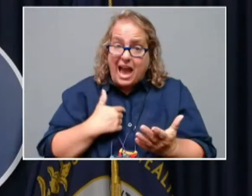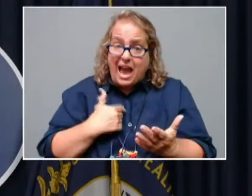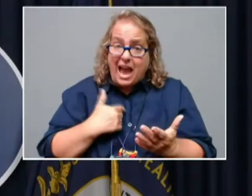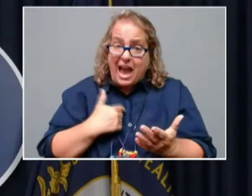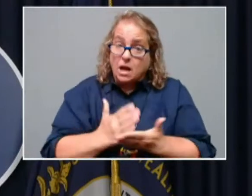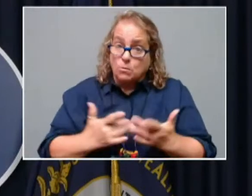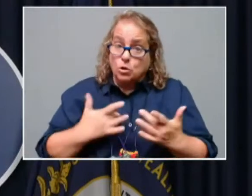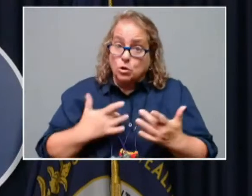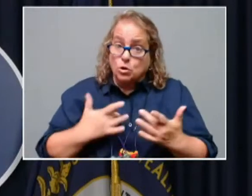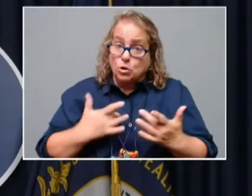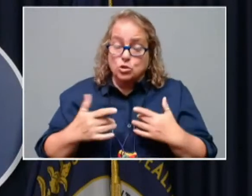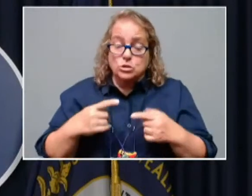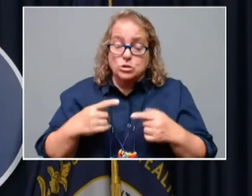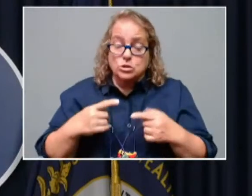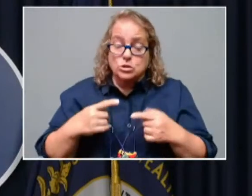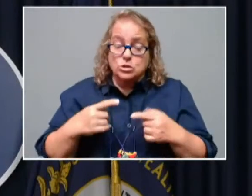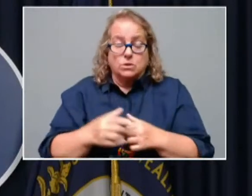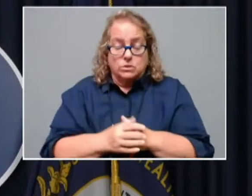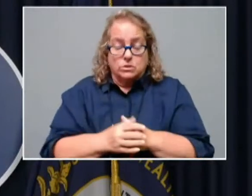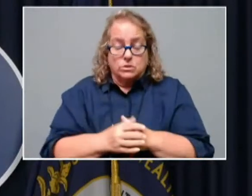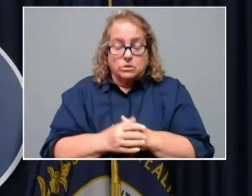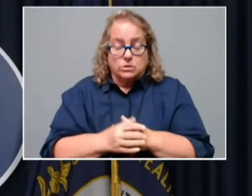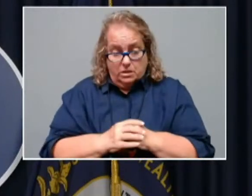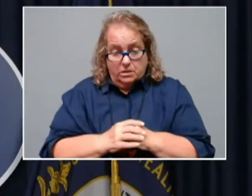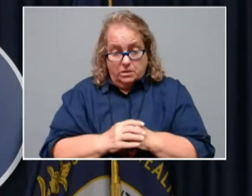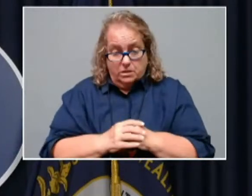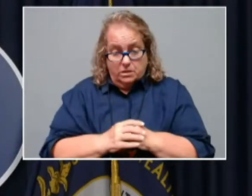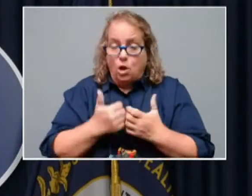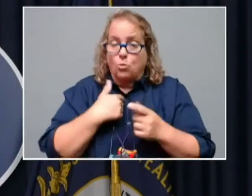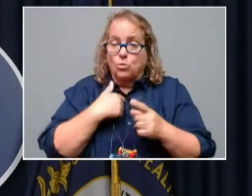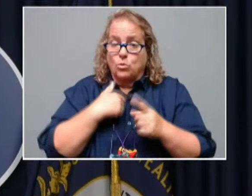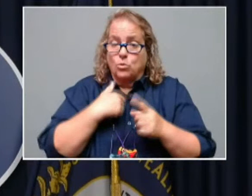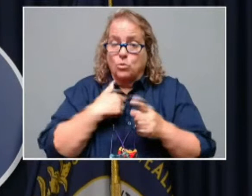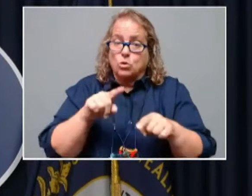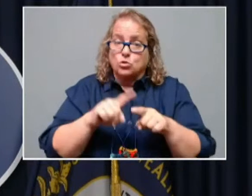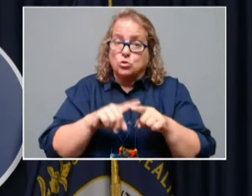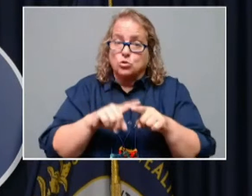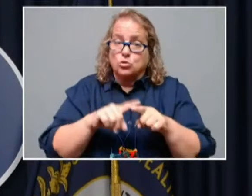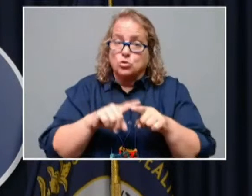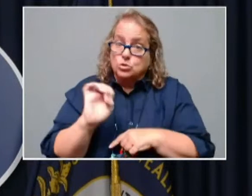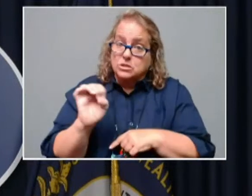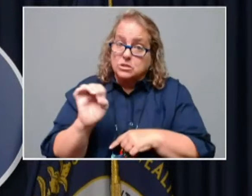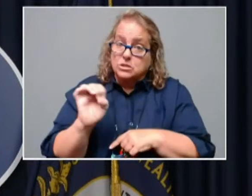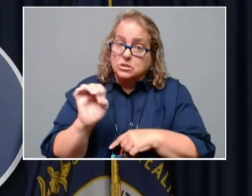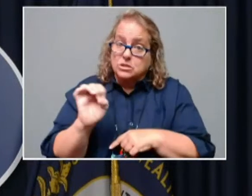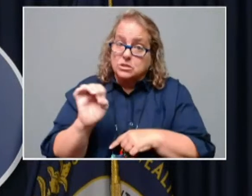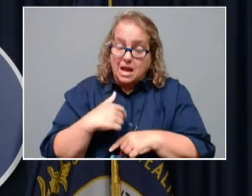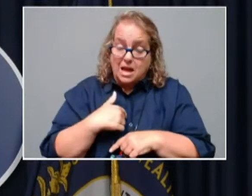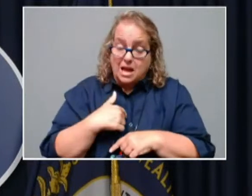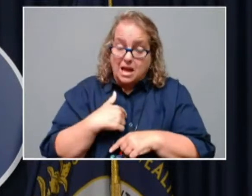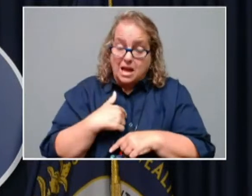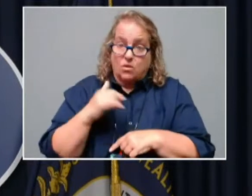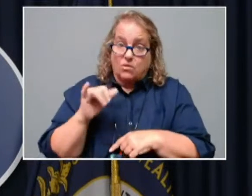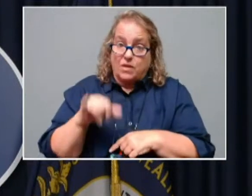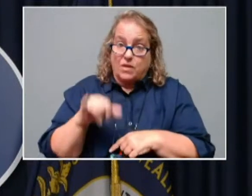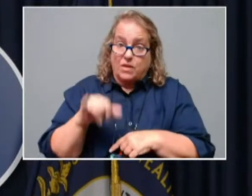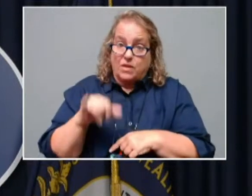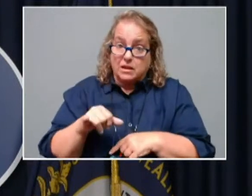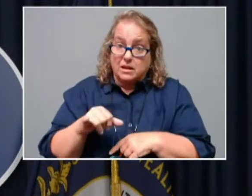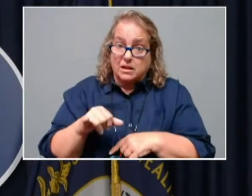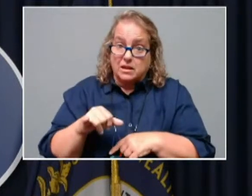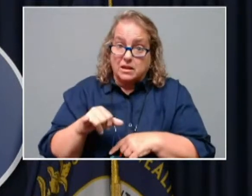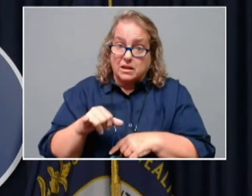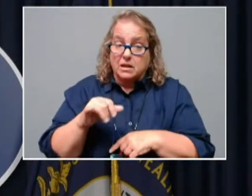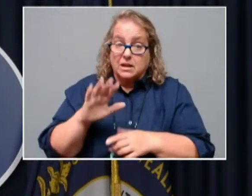about how we respond to emergencies. I believe that a centralized management